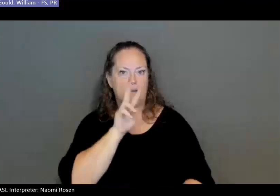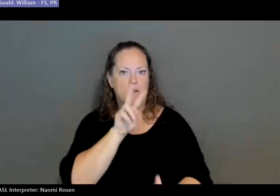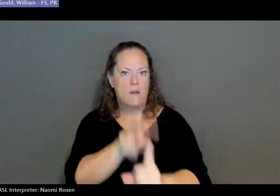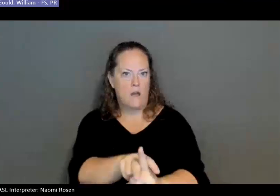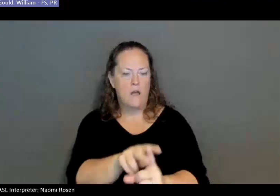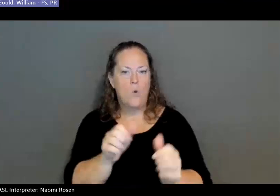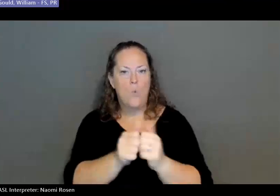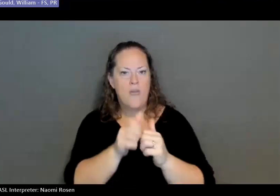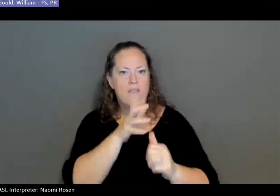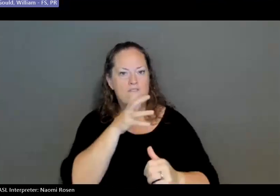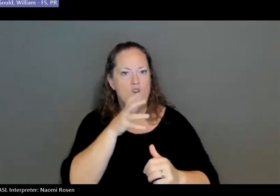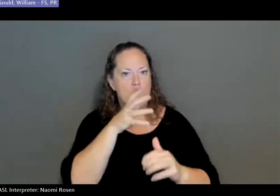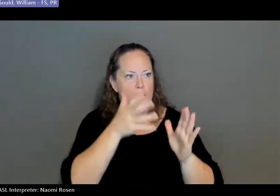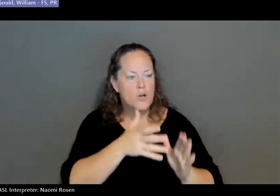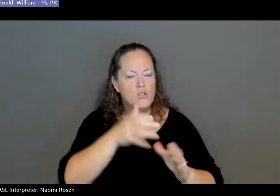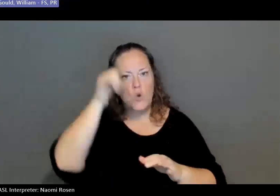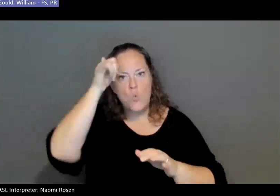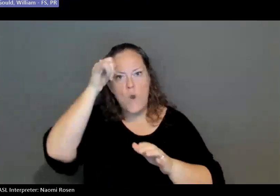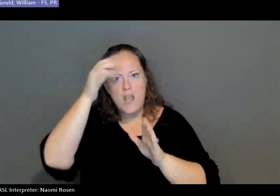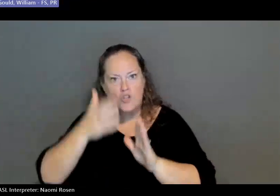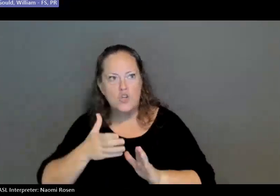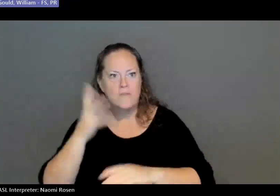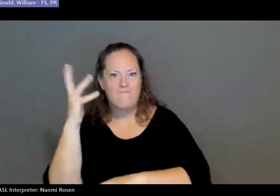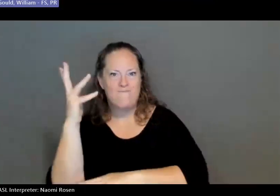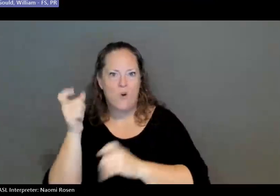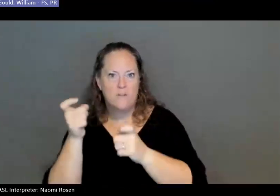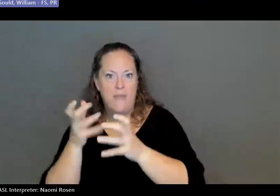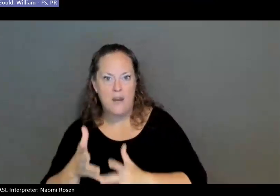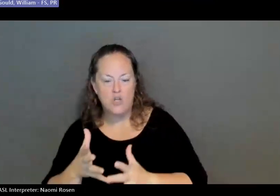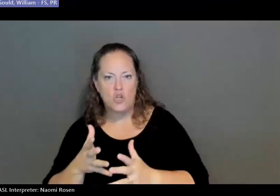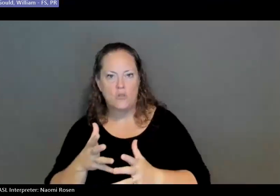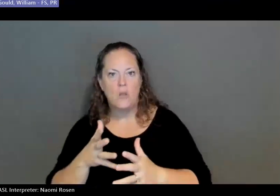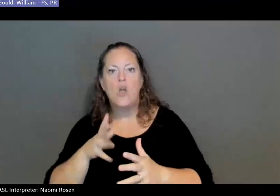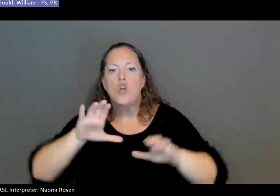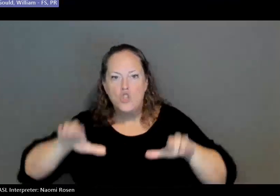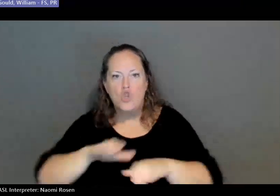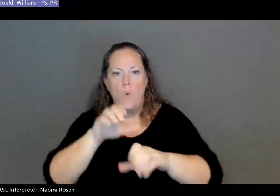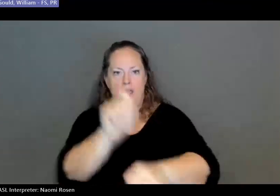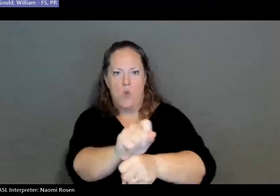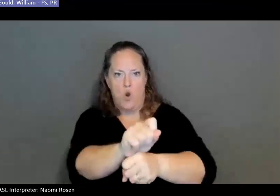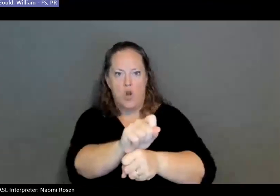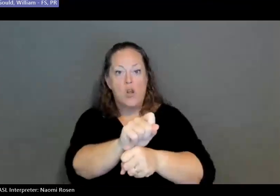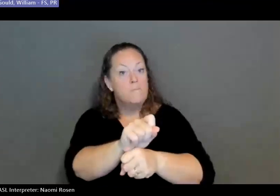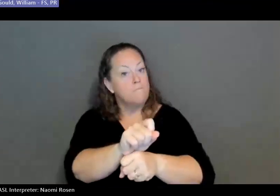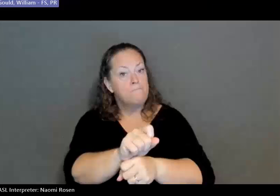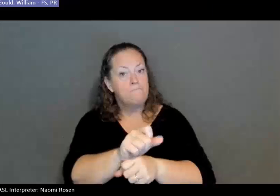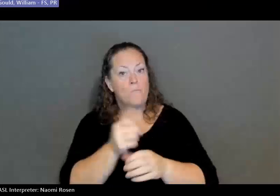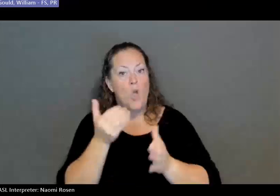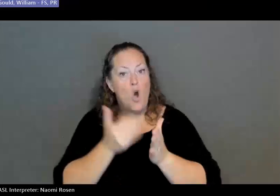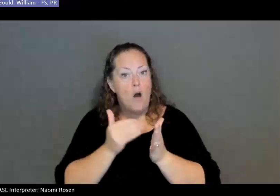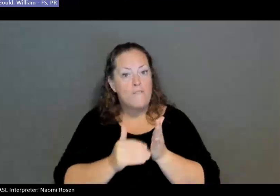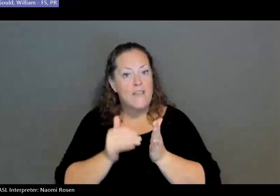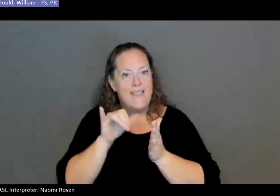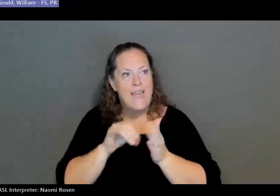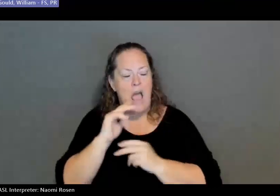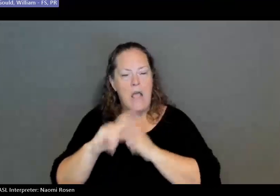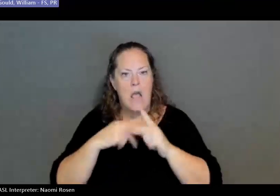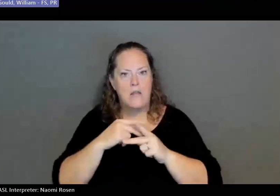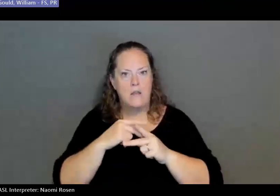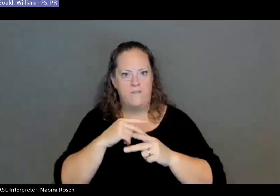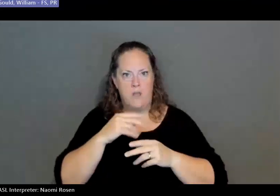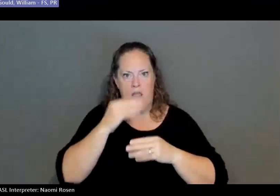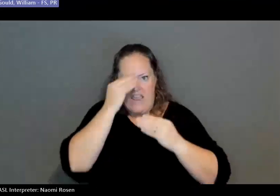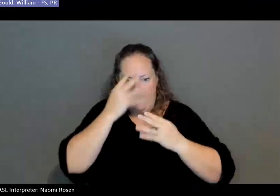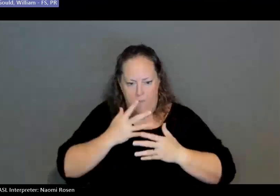farmers and ranchers and forest managers on the ground. And often that kind of work and information comes